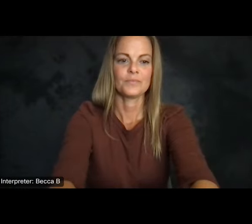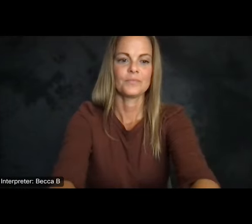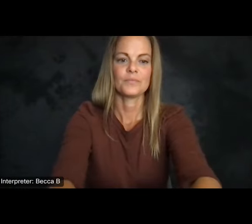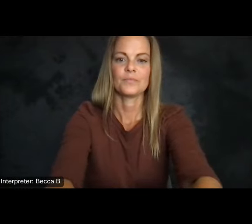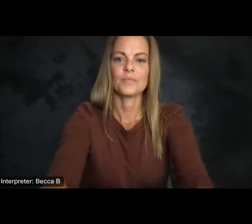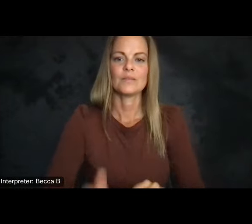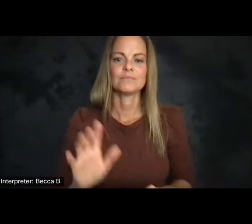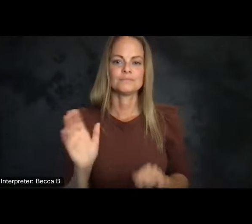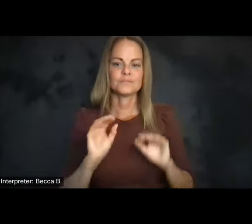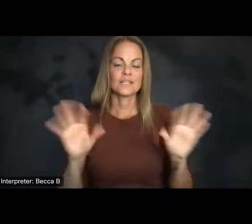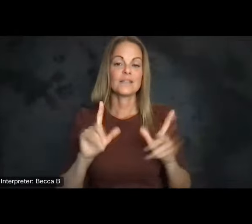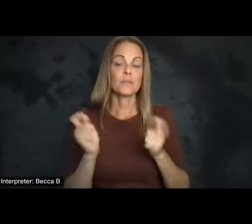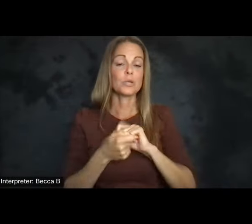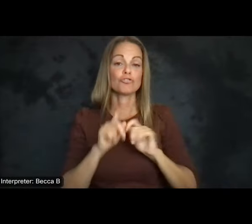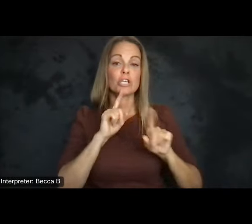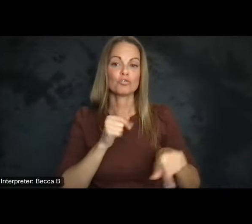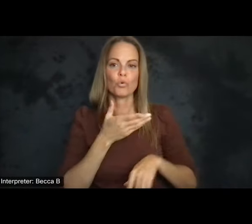there. Okay.